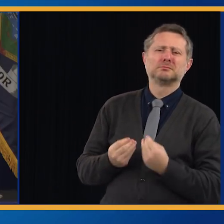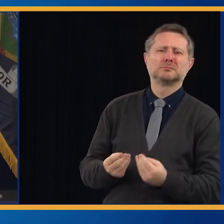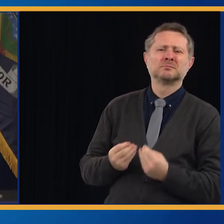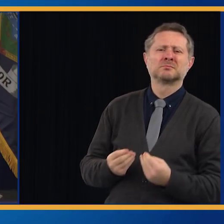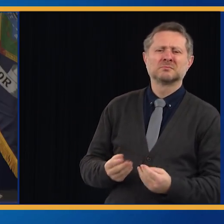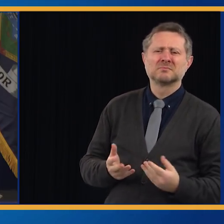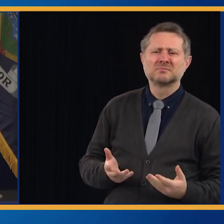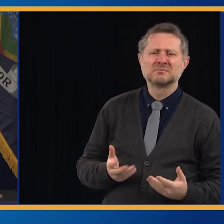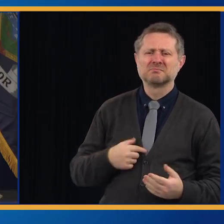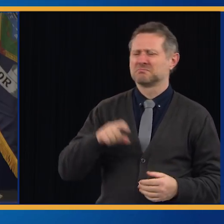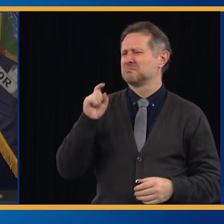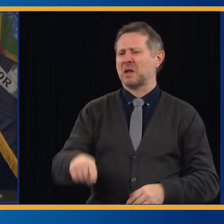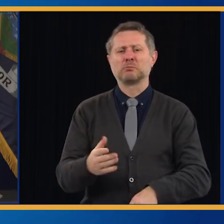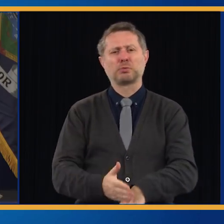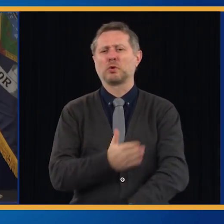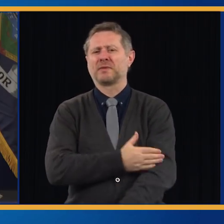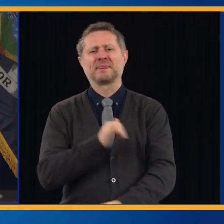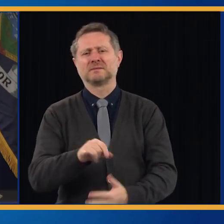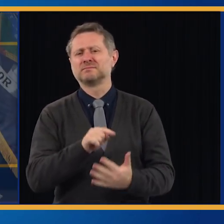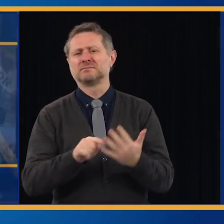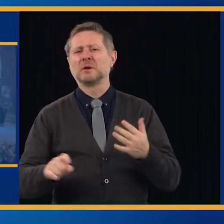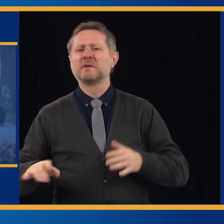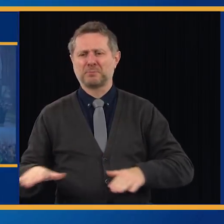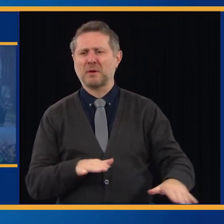have to do better than that, and we will.